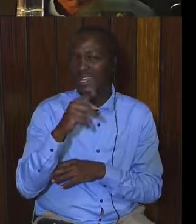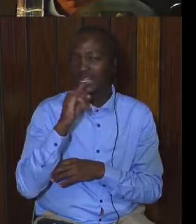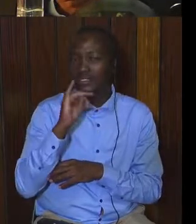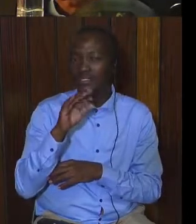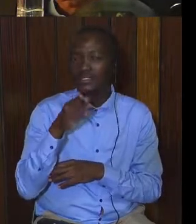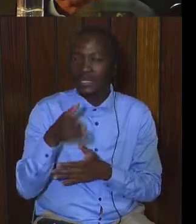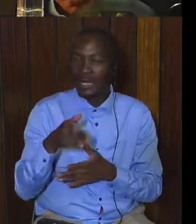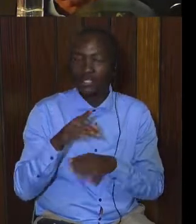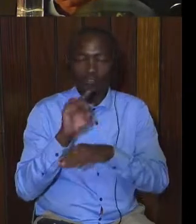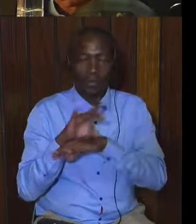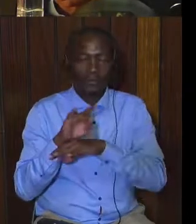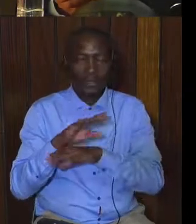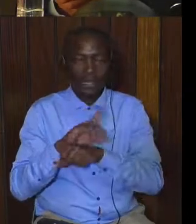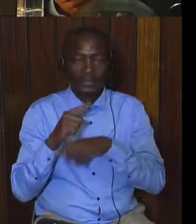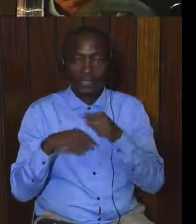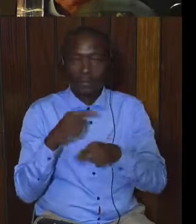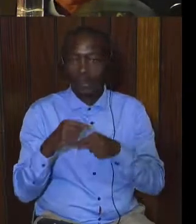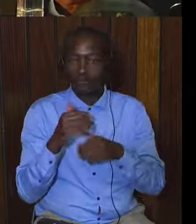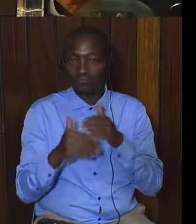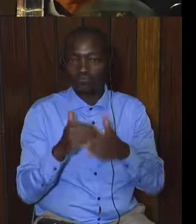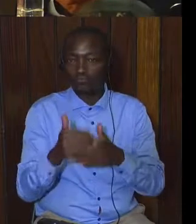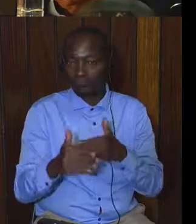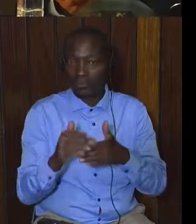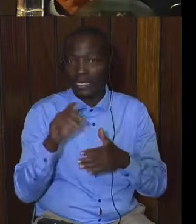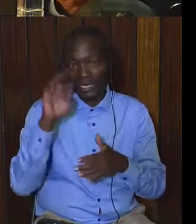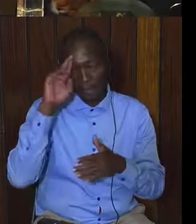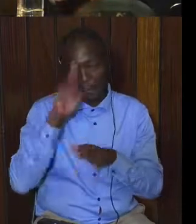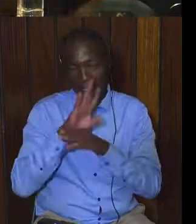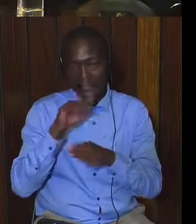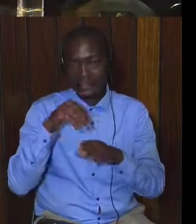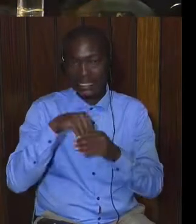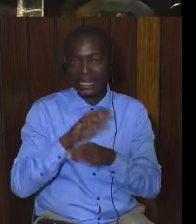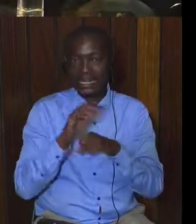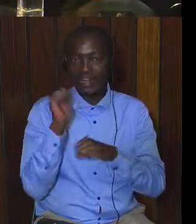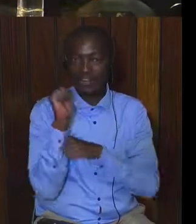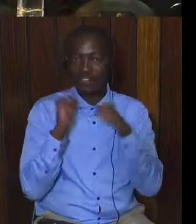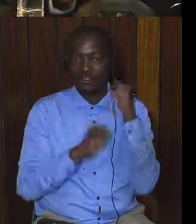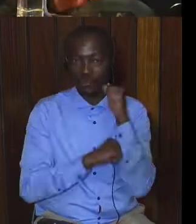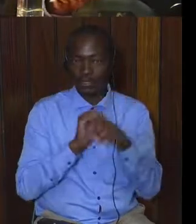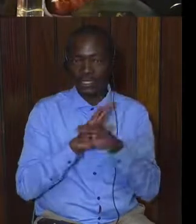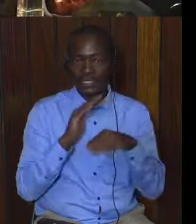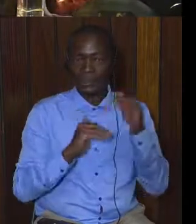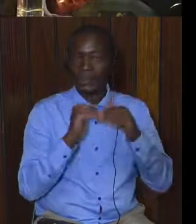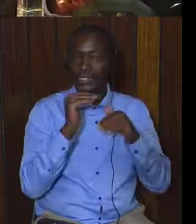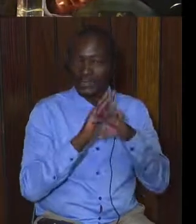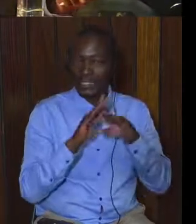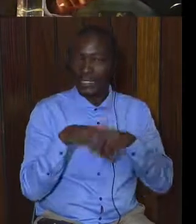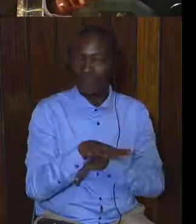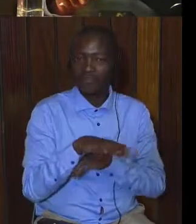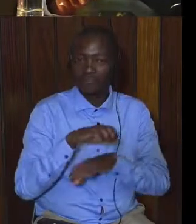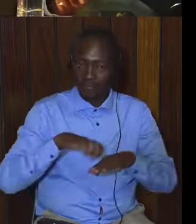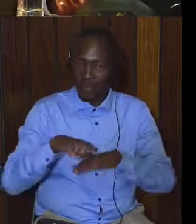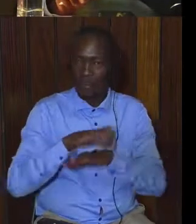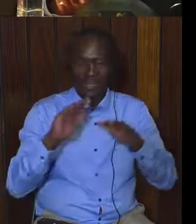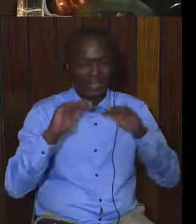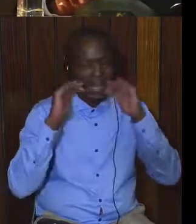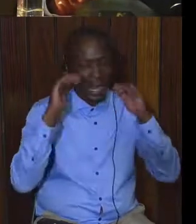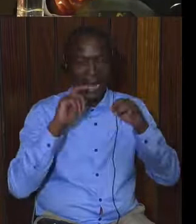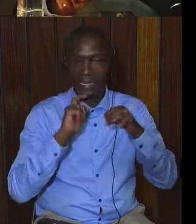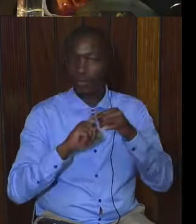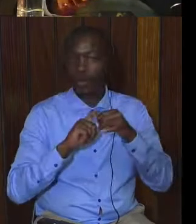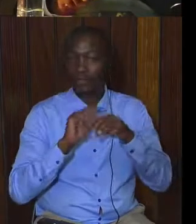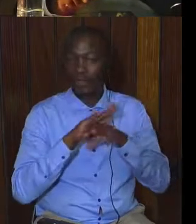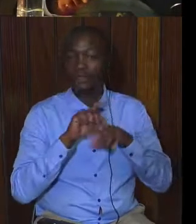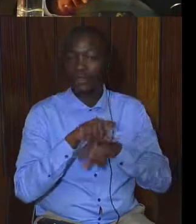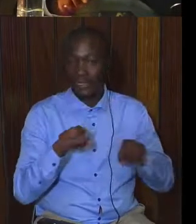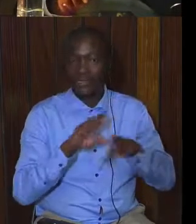the processes, knowing that Hedge is in the infrastructure or the built environment, and they are really highly qualified. They do